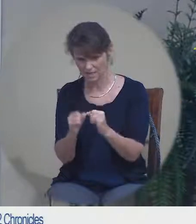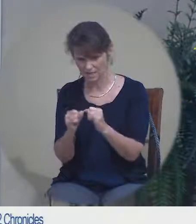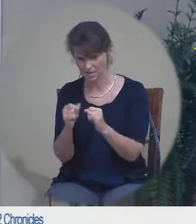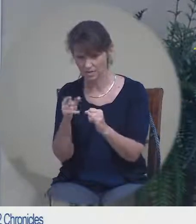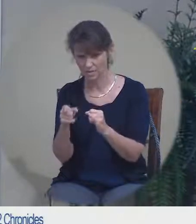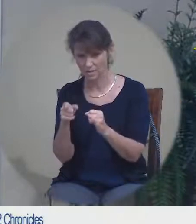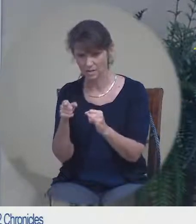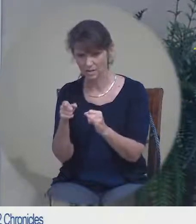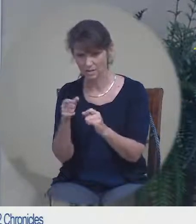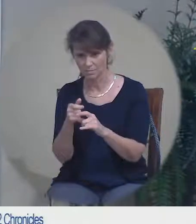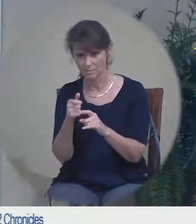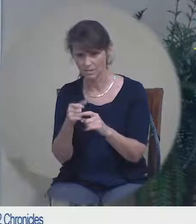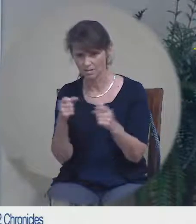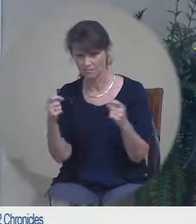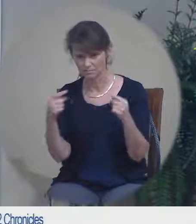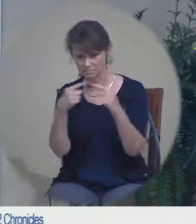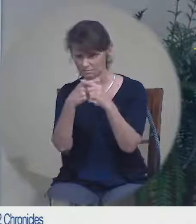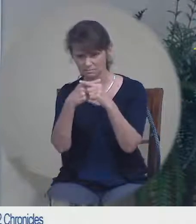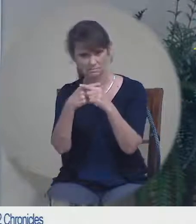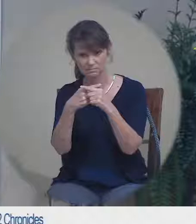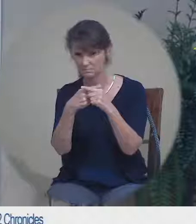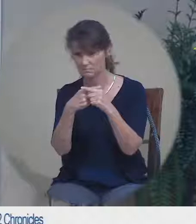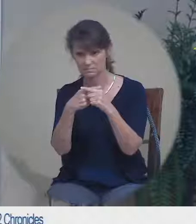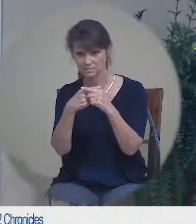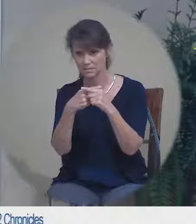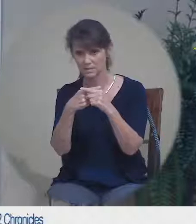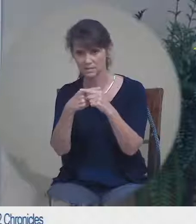who's conflicted. He's not,